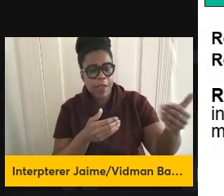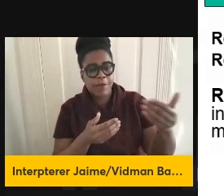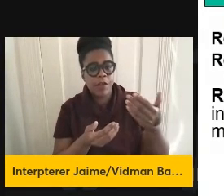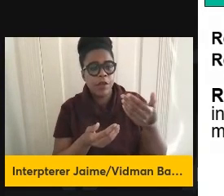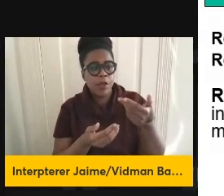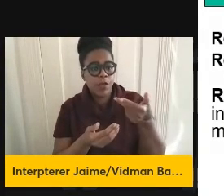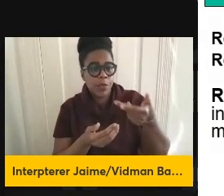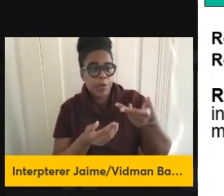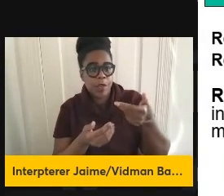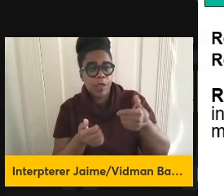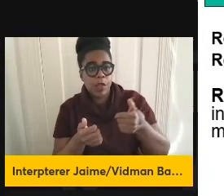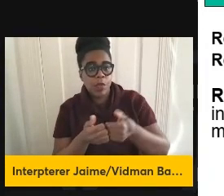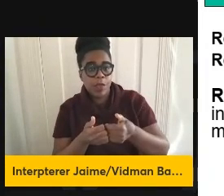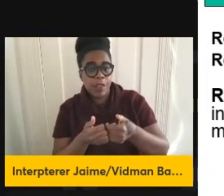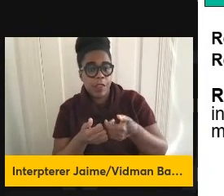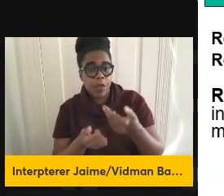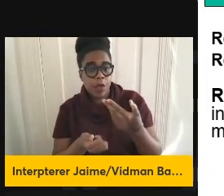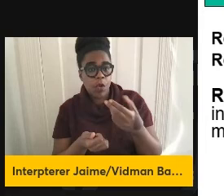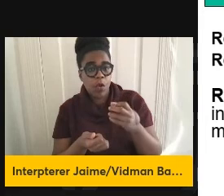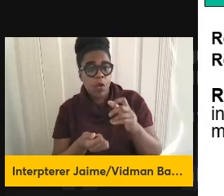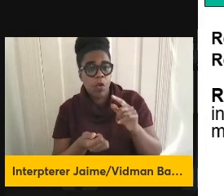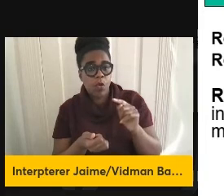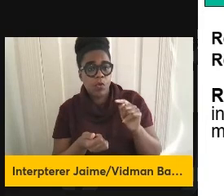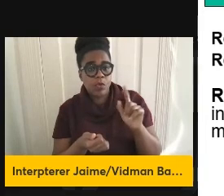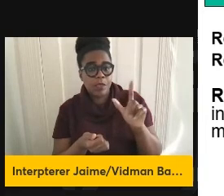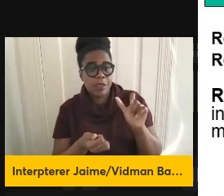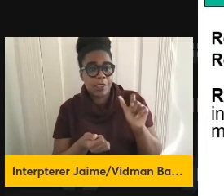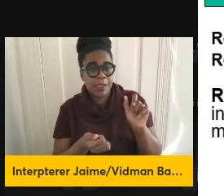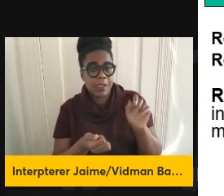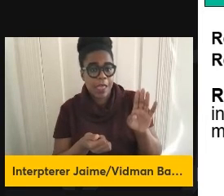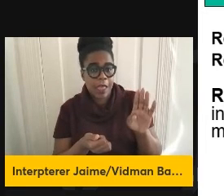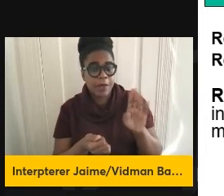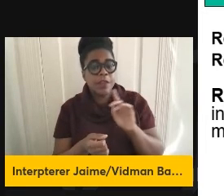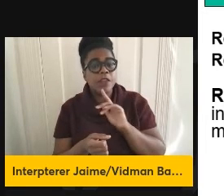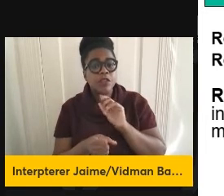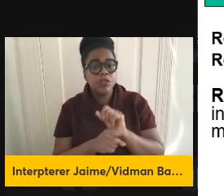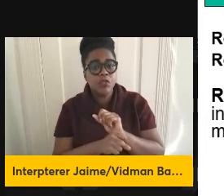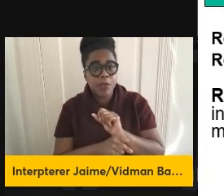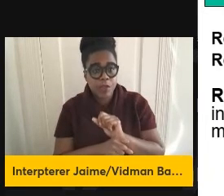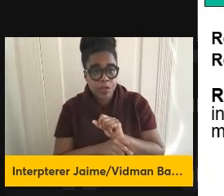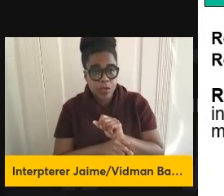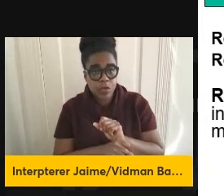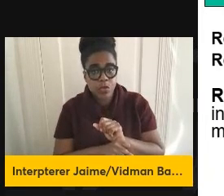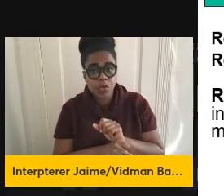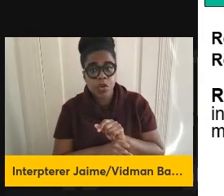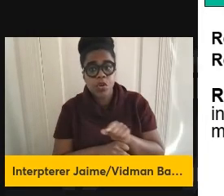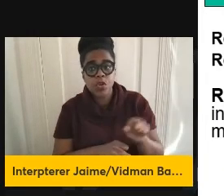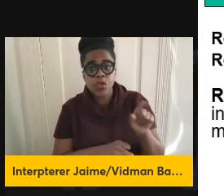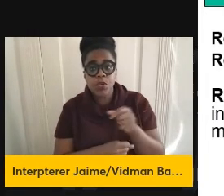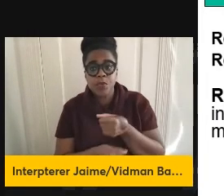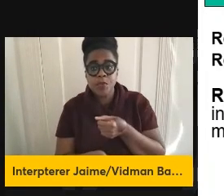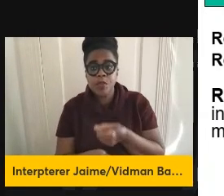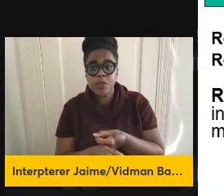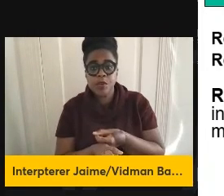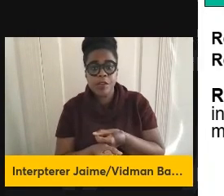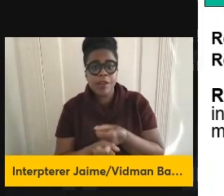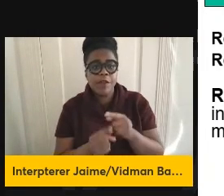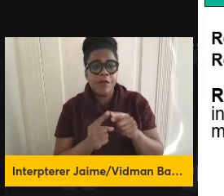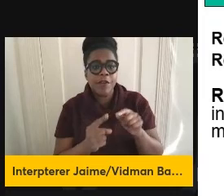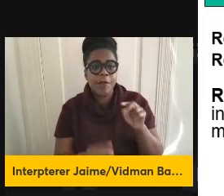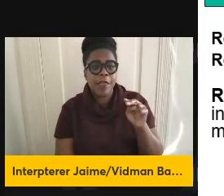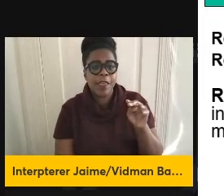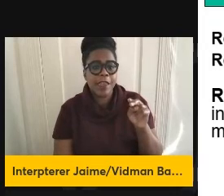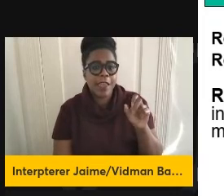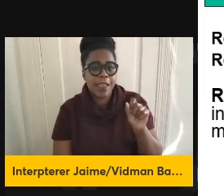your host lab to make sure that they know that you will be supported by NSF and